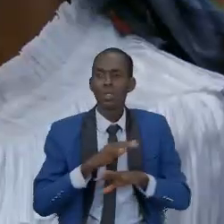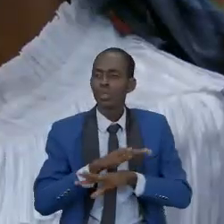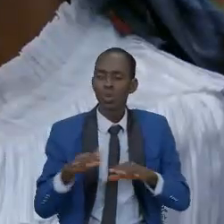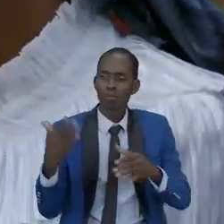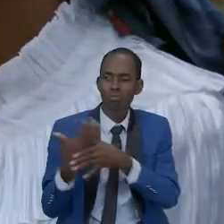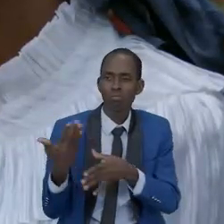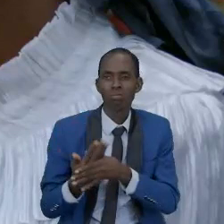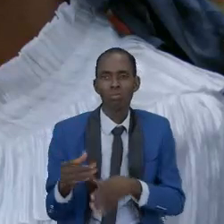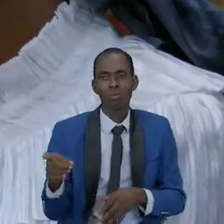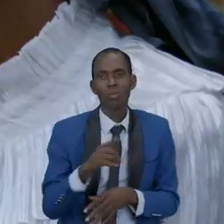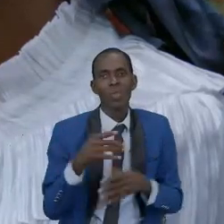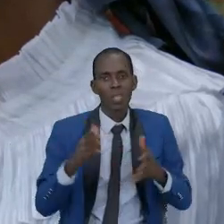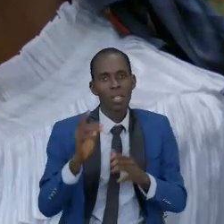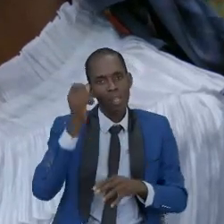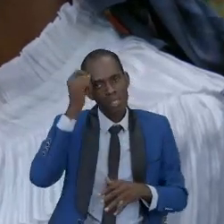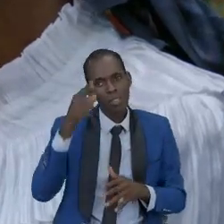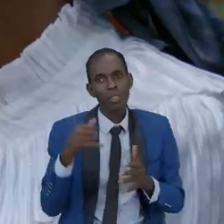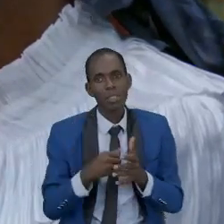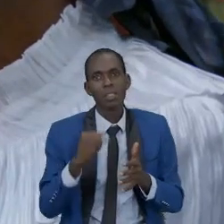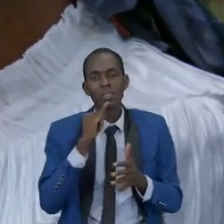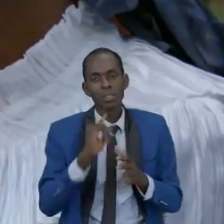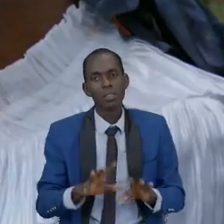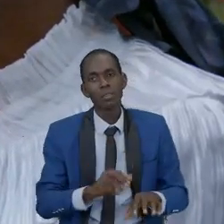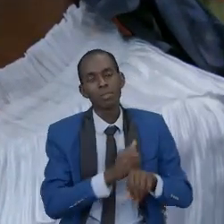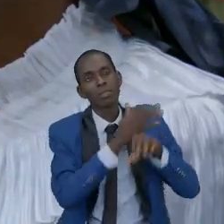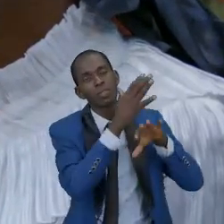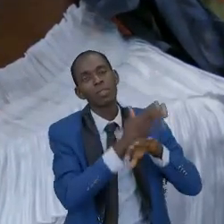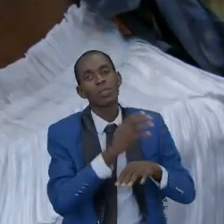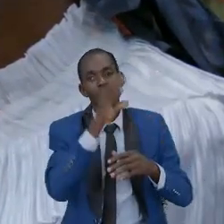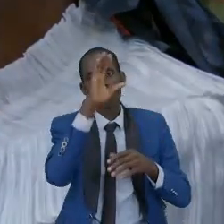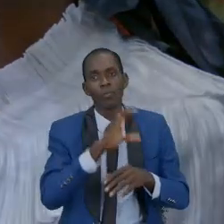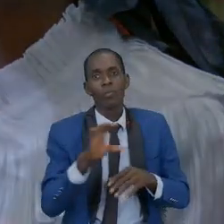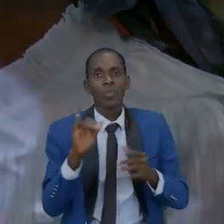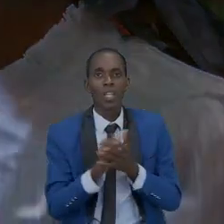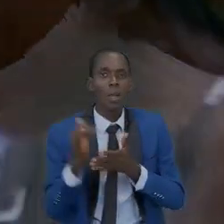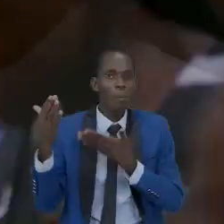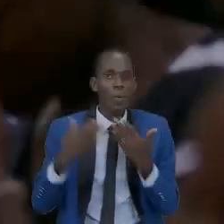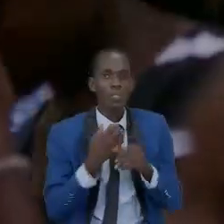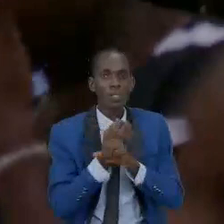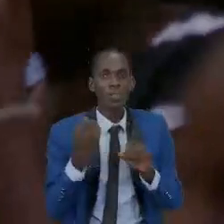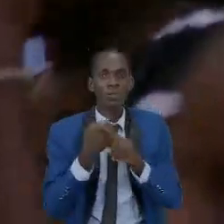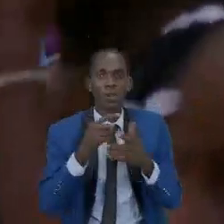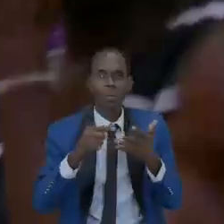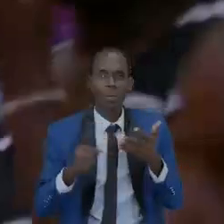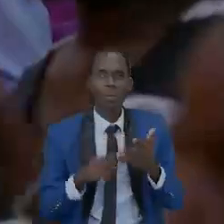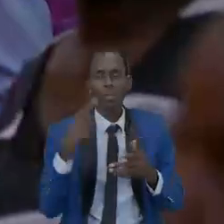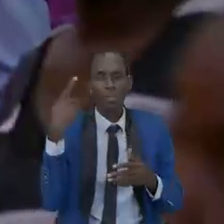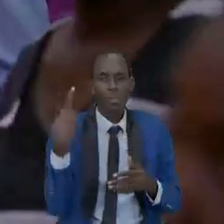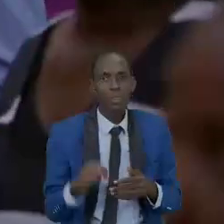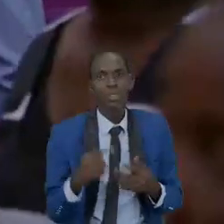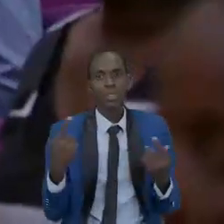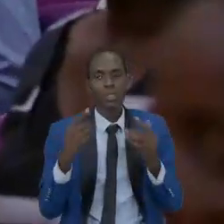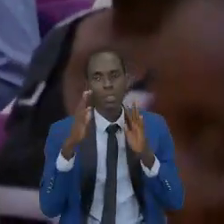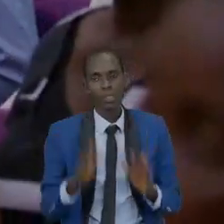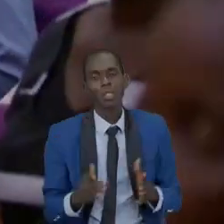understand it's Calvary. Let's understand it's Christ that brings salvation. From among the Gentiles, they are turned